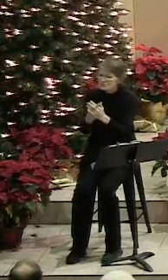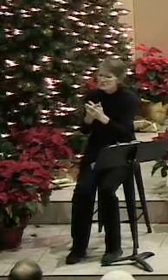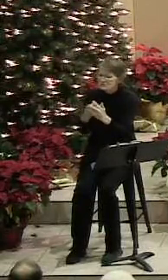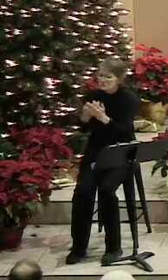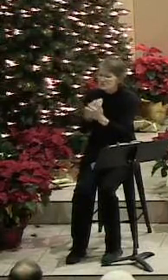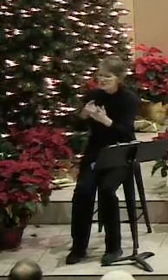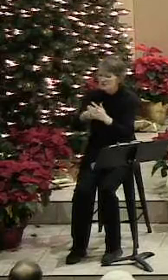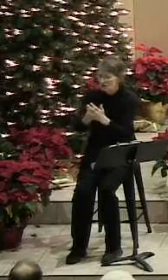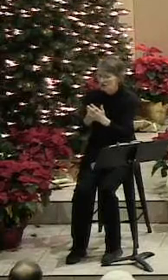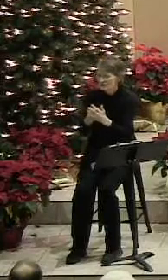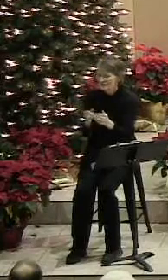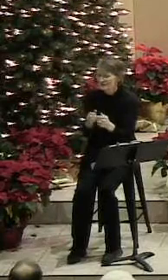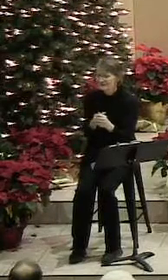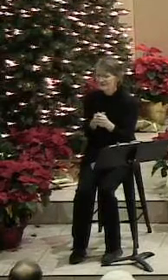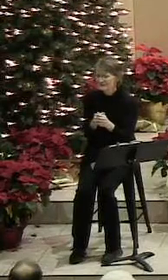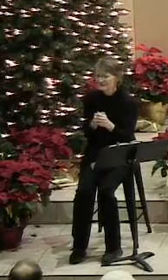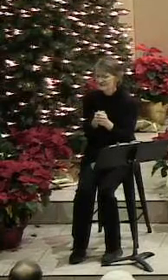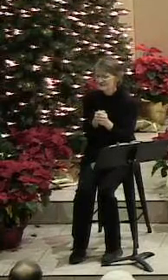well.